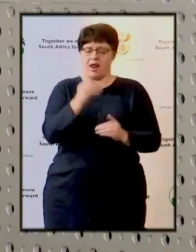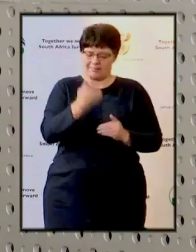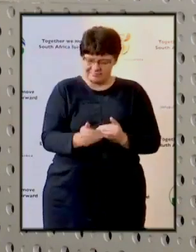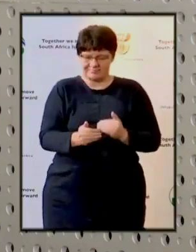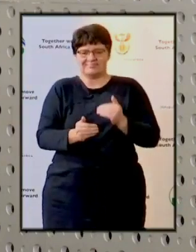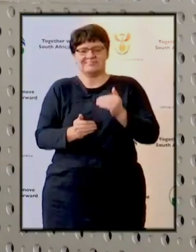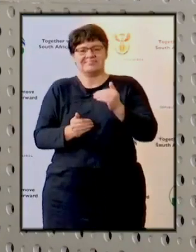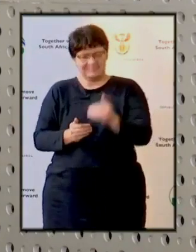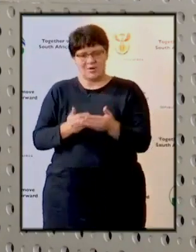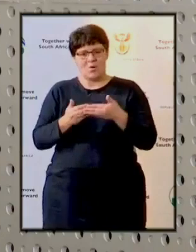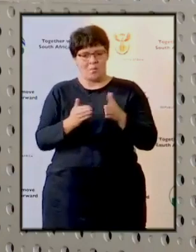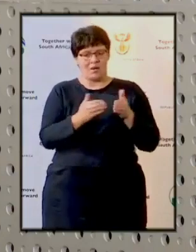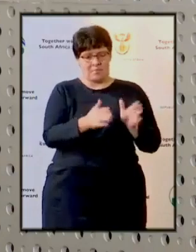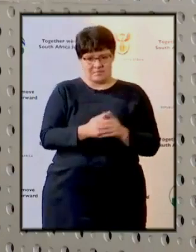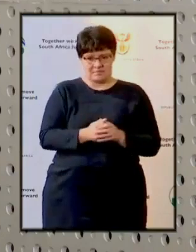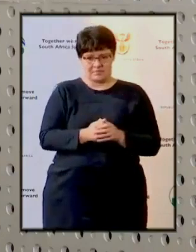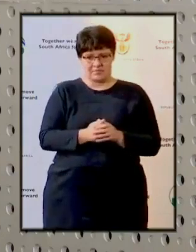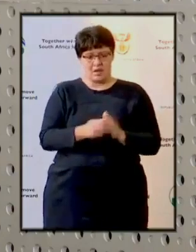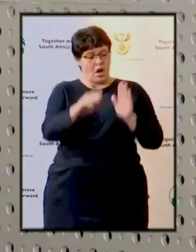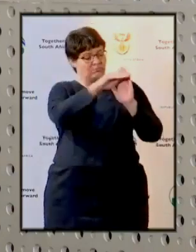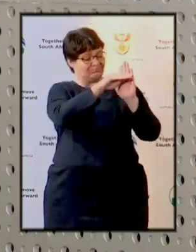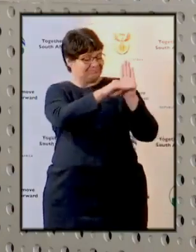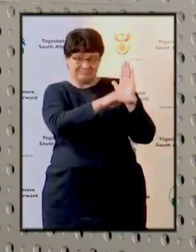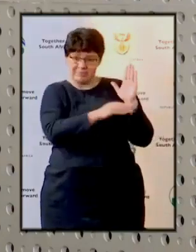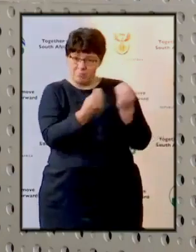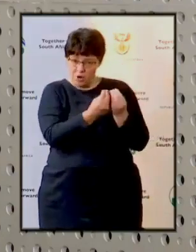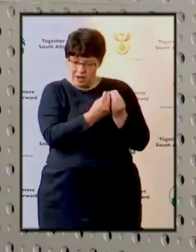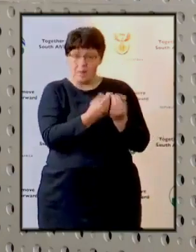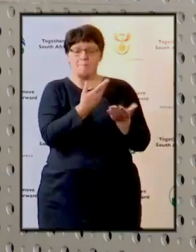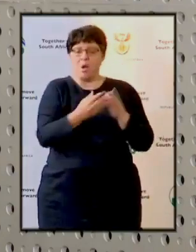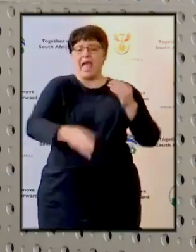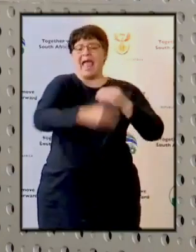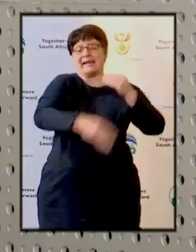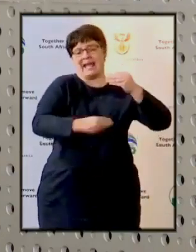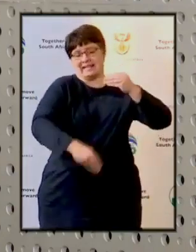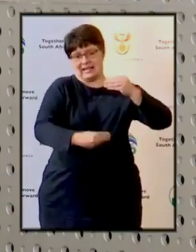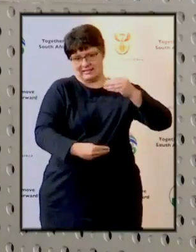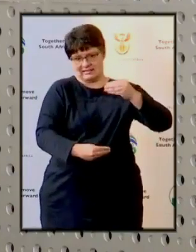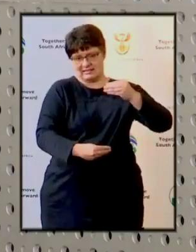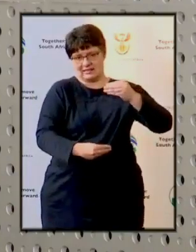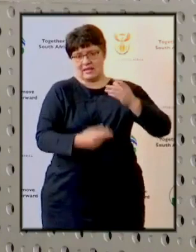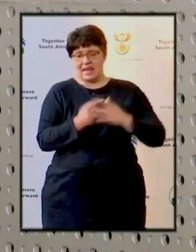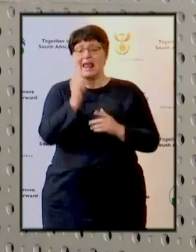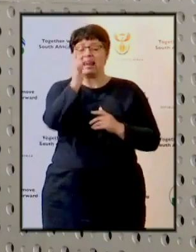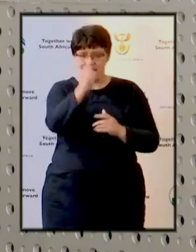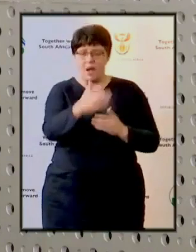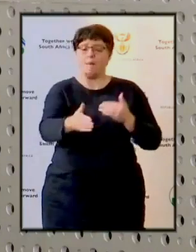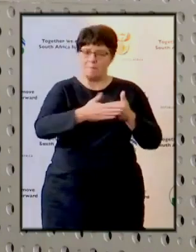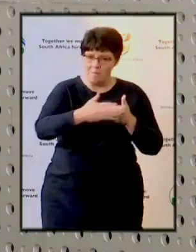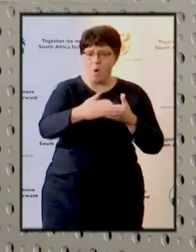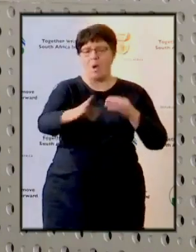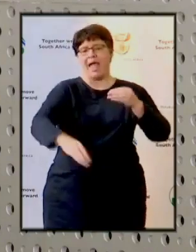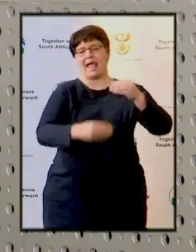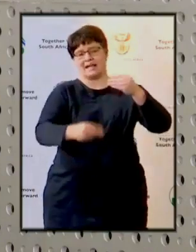step, deliveries of a larger list of products will be possible, and it will be expanded further during level